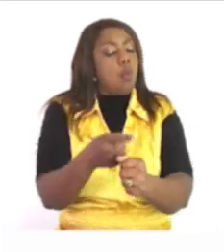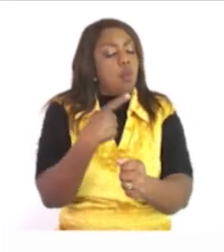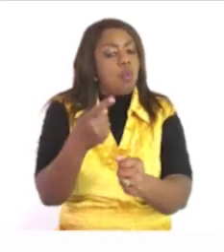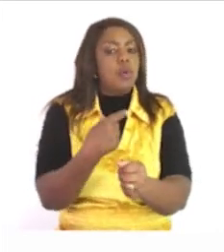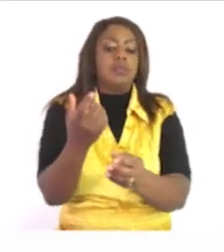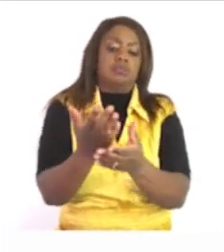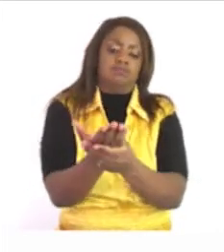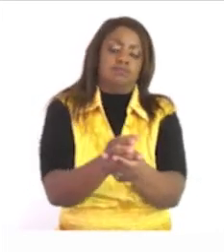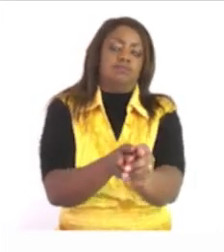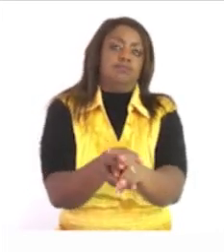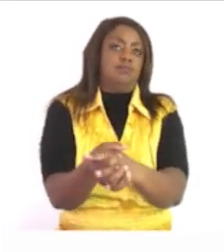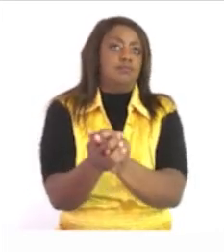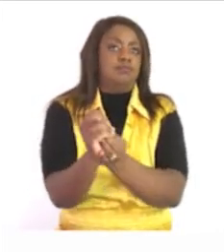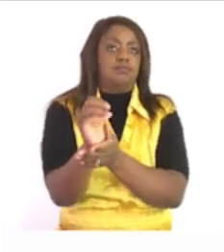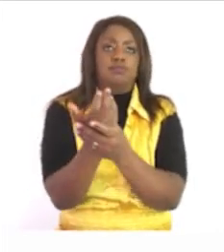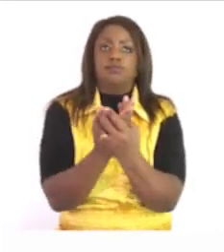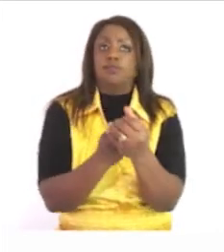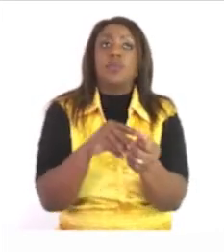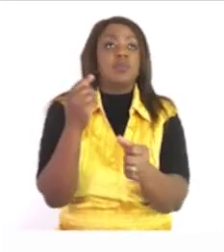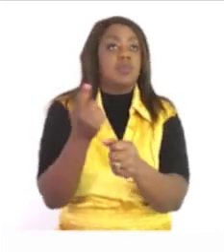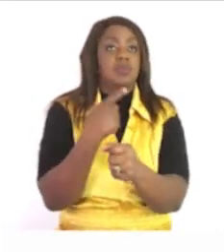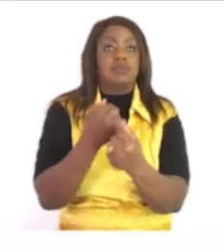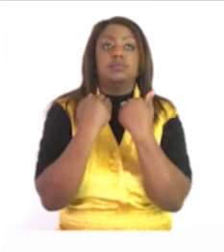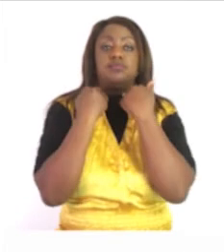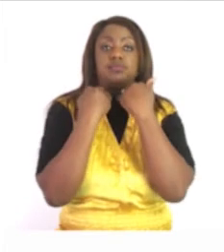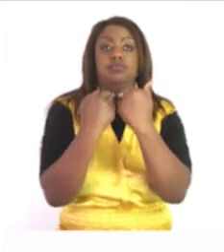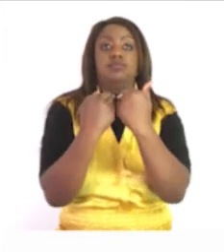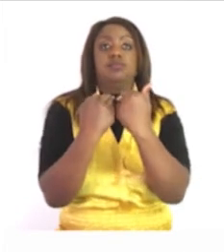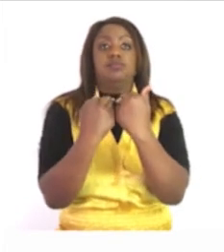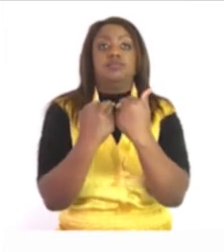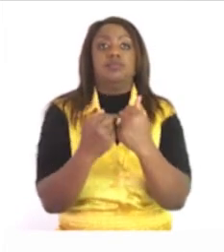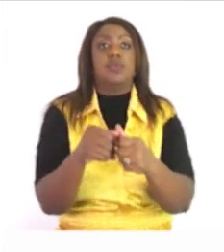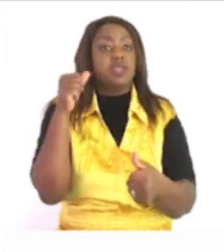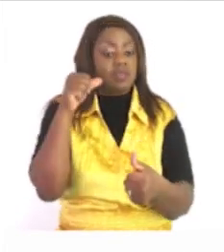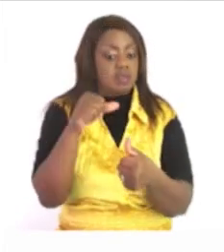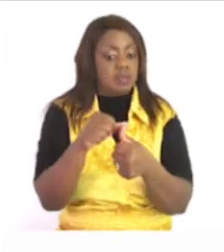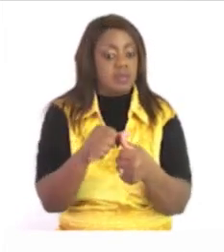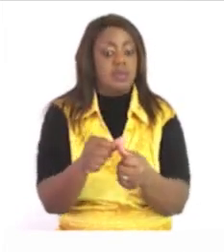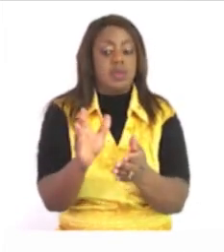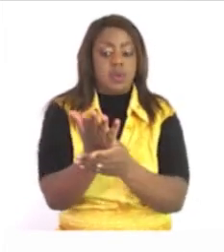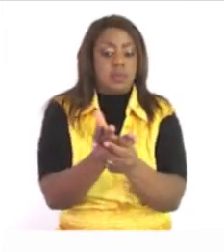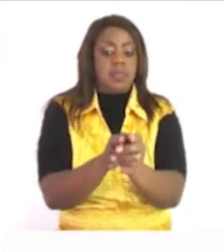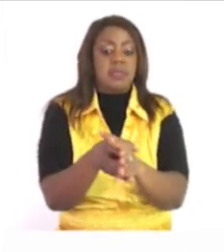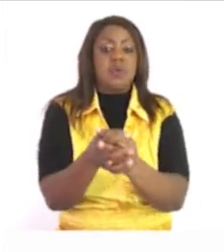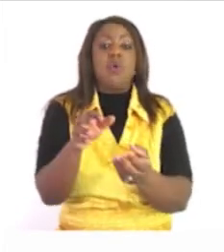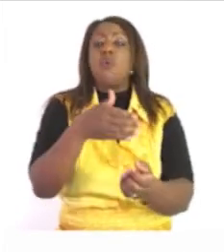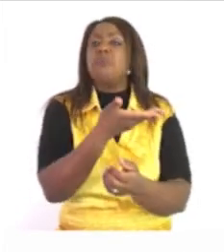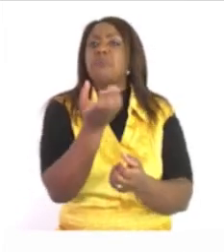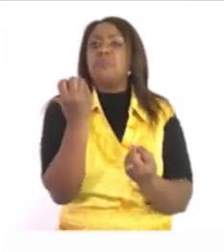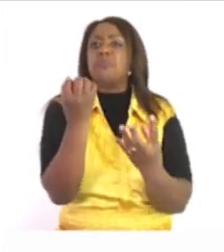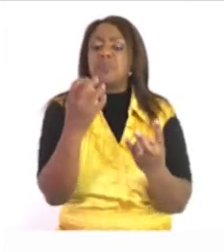And the very last one, wash your hands regularly. We can see that washing your hands is mentioned at all of